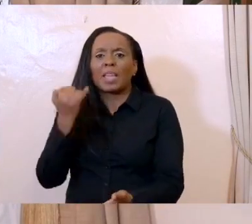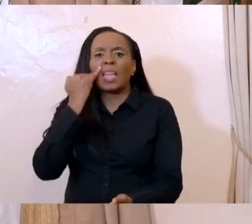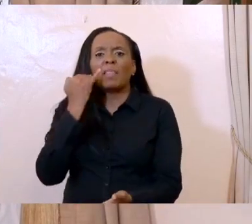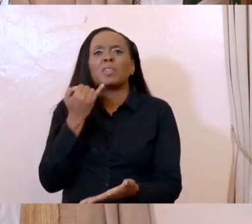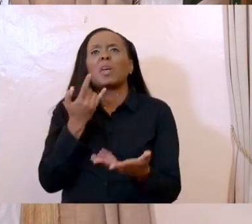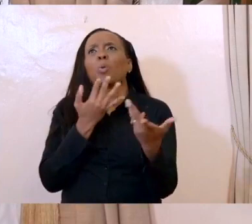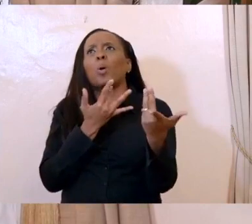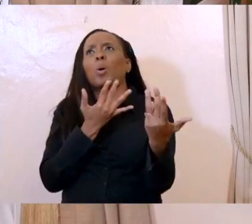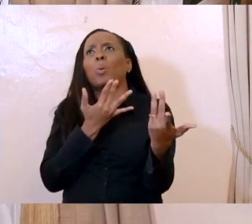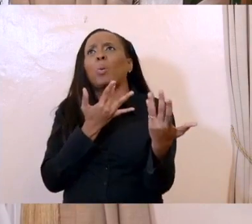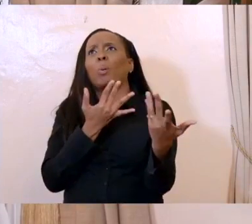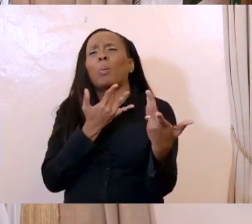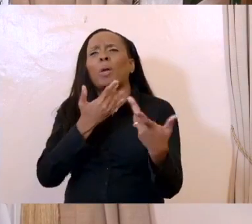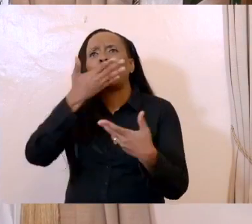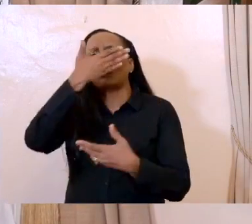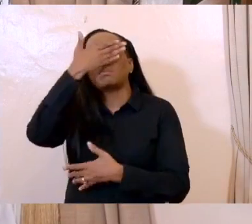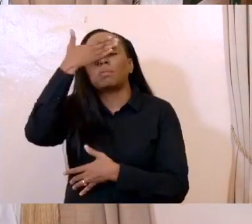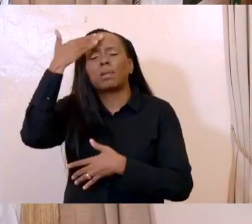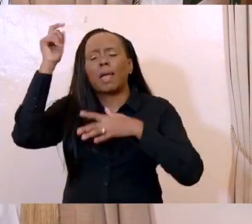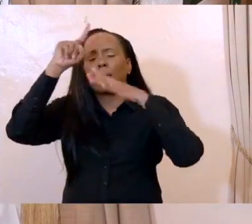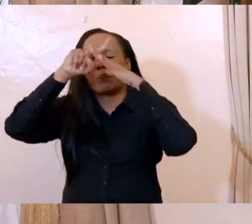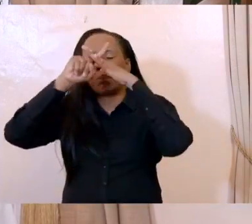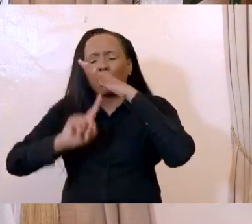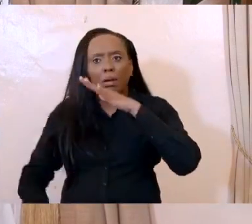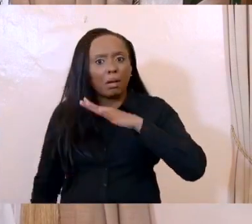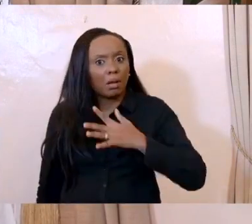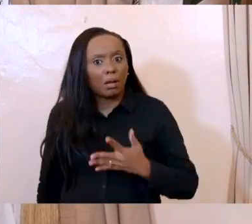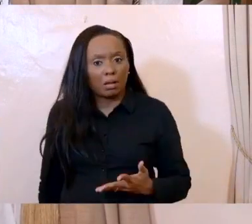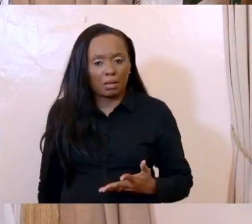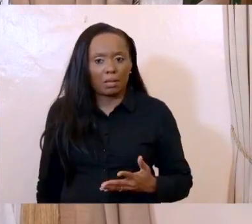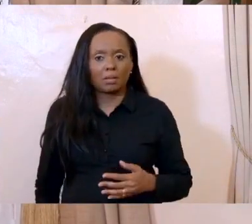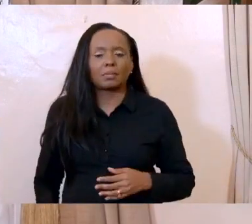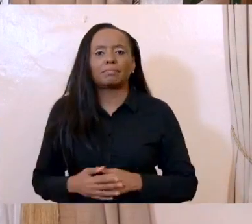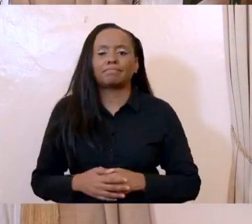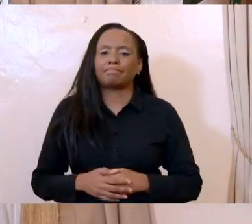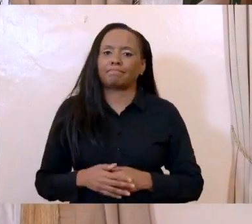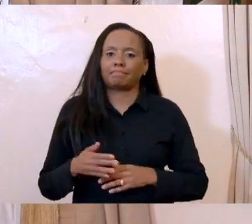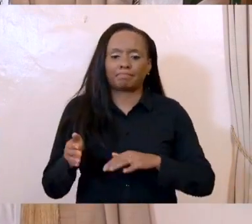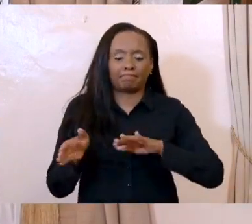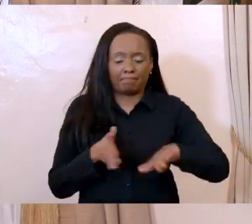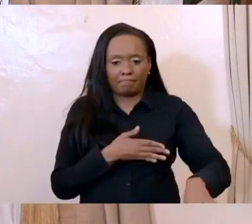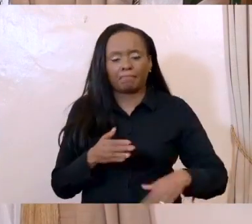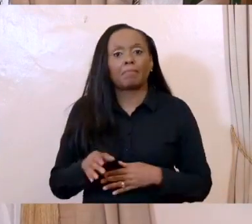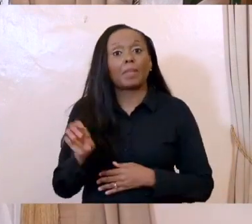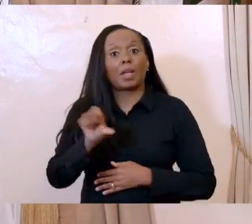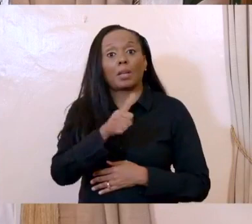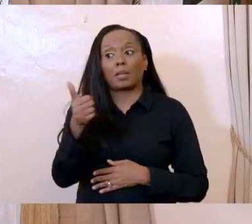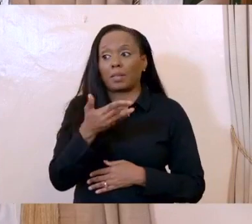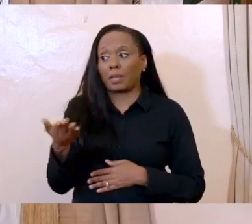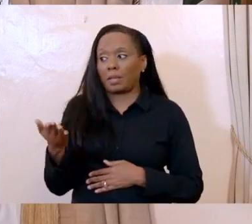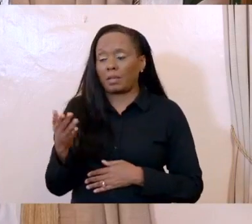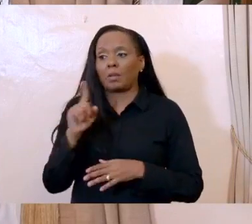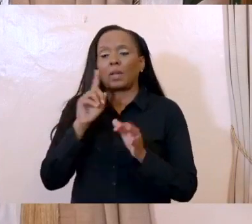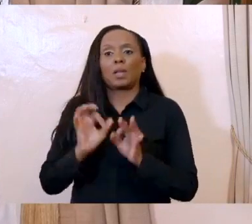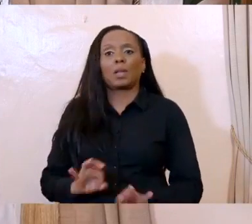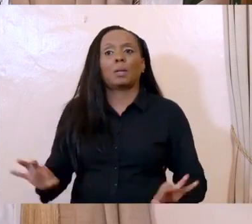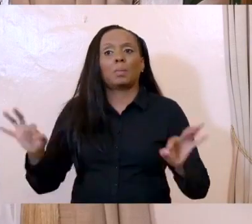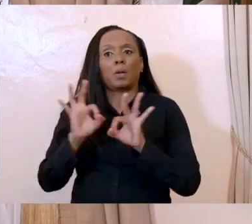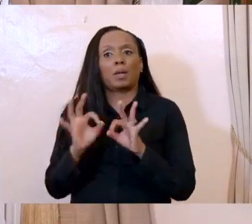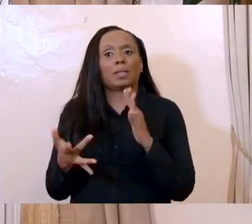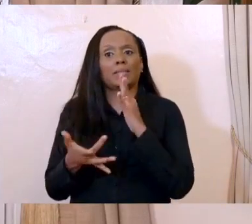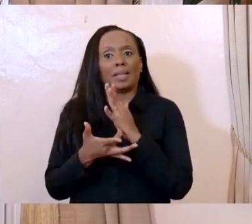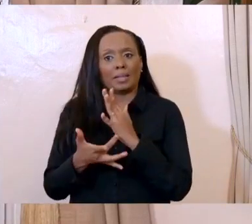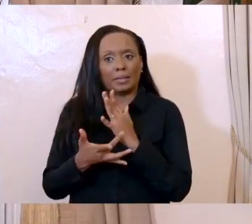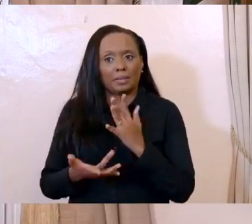remember things, then you can actually go and fill them in. One of the other things that's important or can be very useful technologically, we had